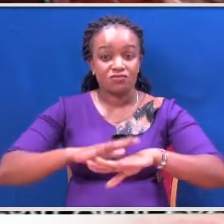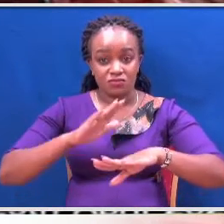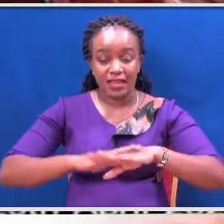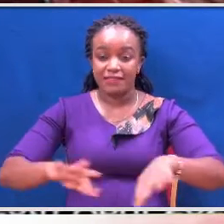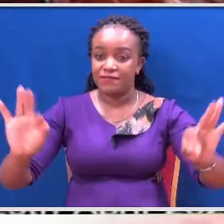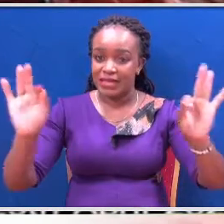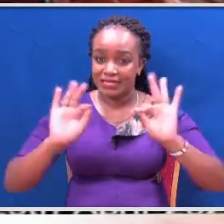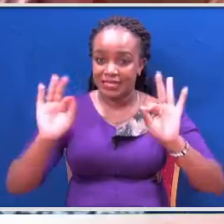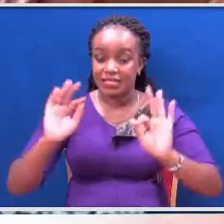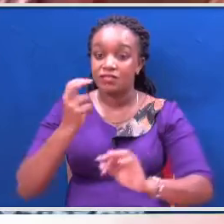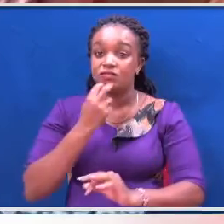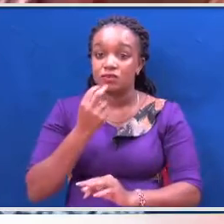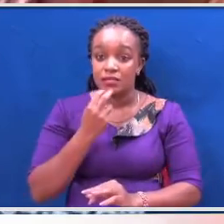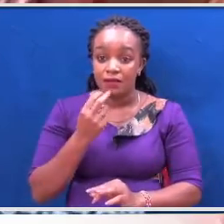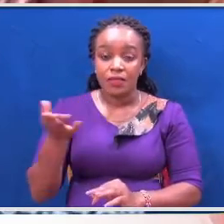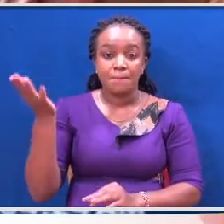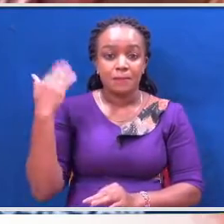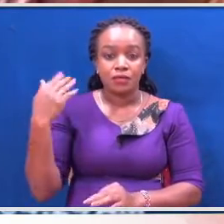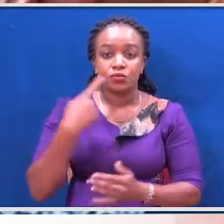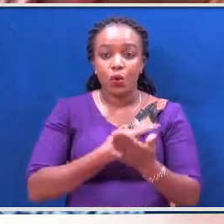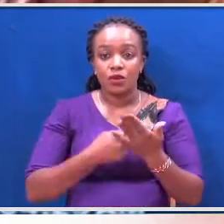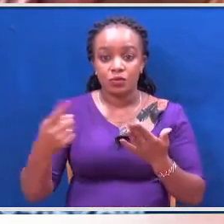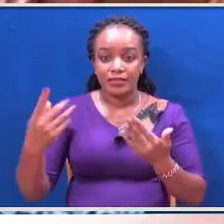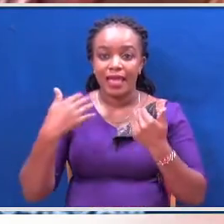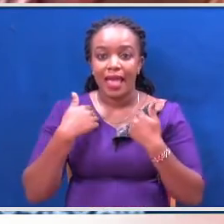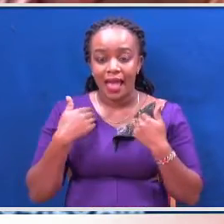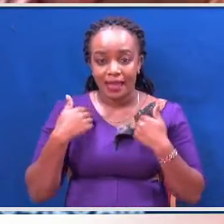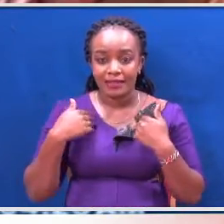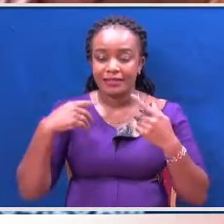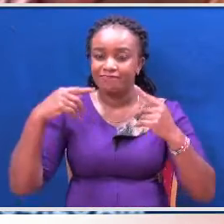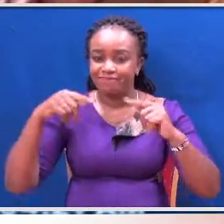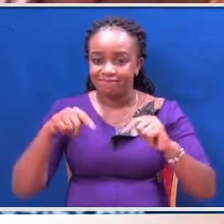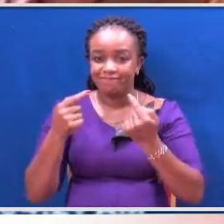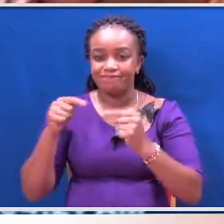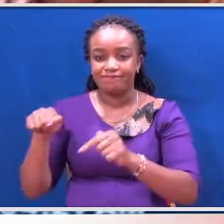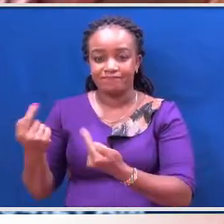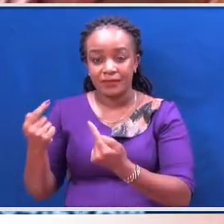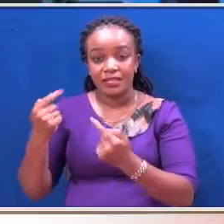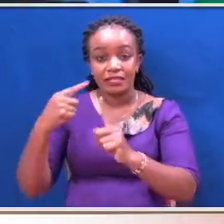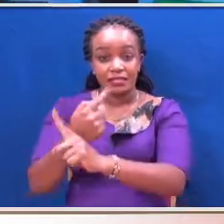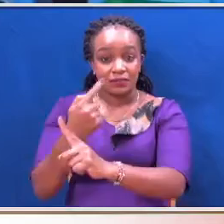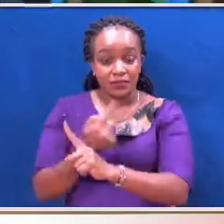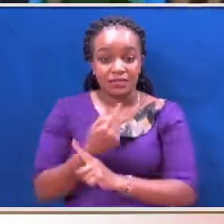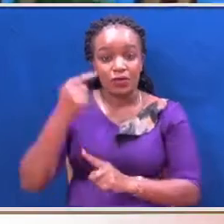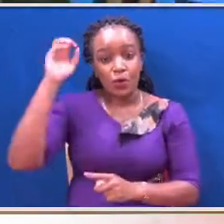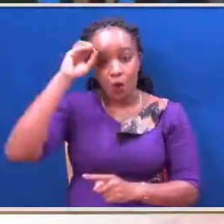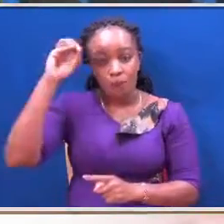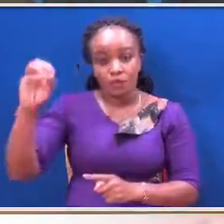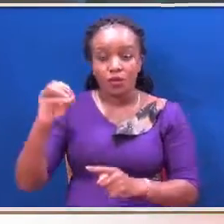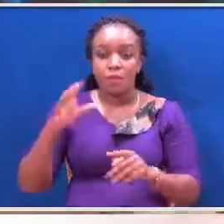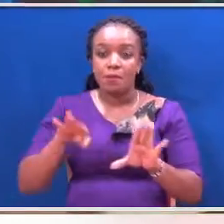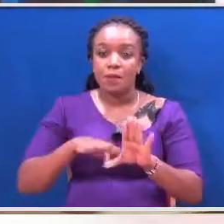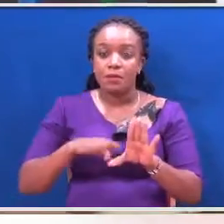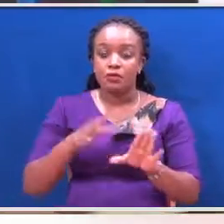through. However, for the past 1 week, there has been a difference in opinion among members of the Orange Democratic